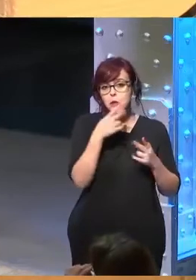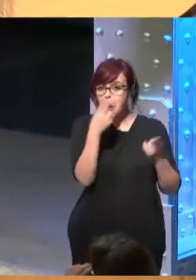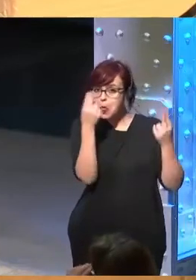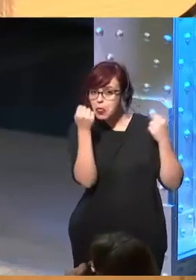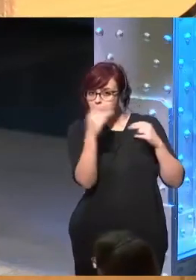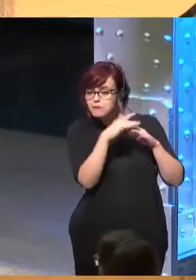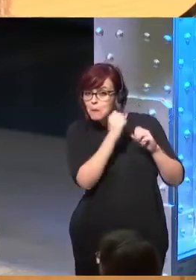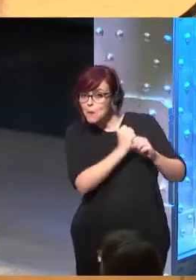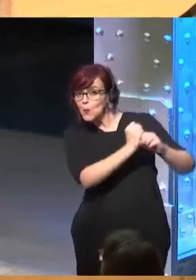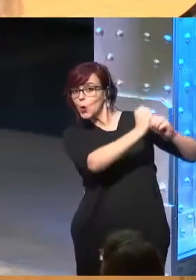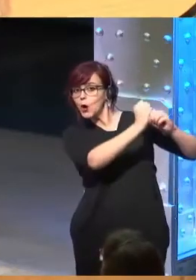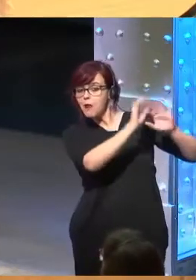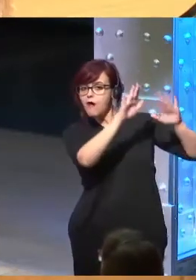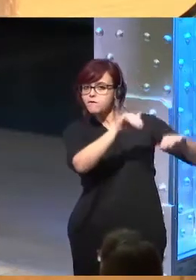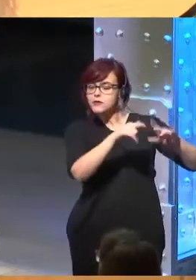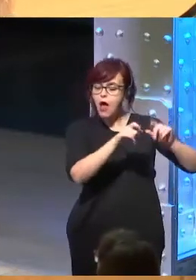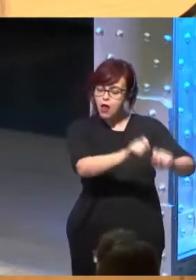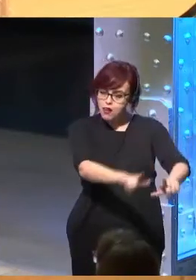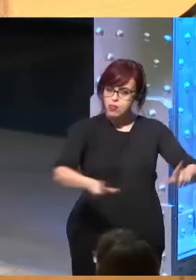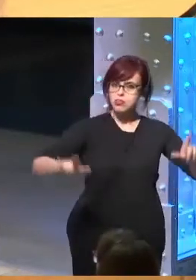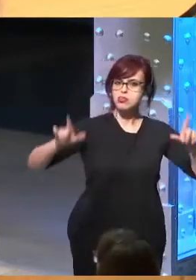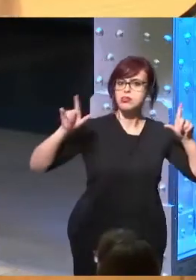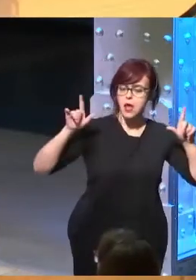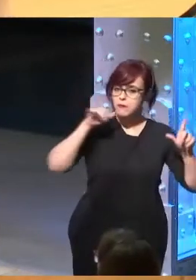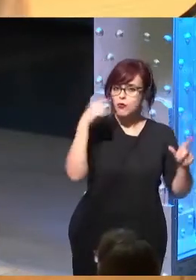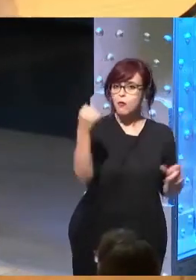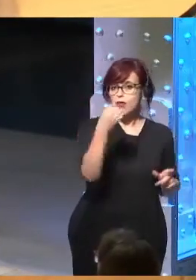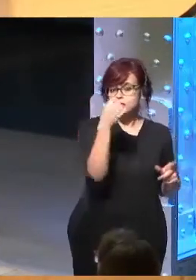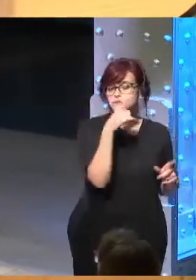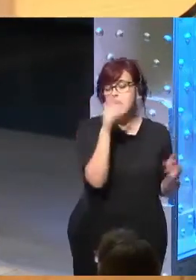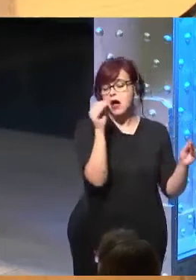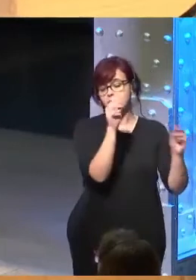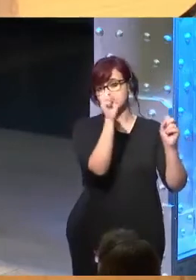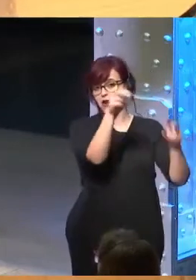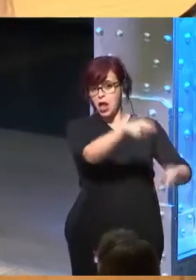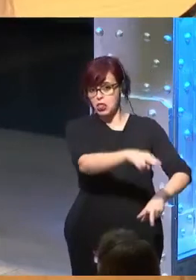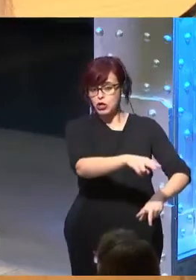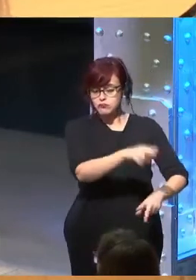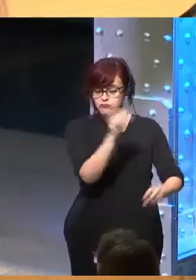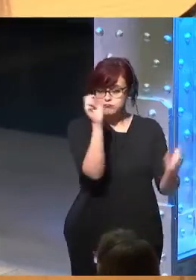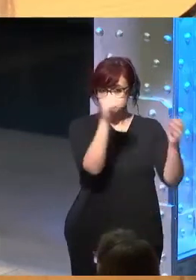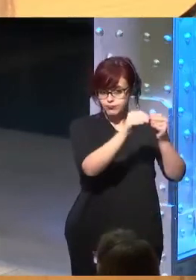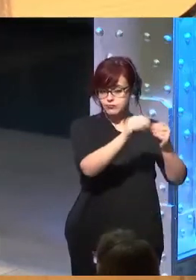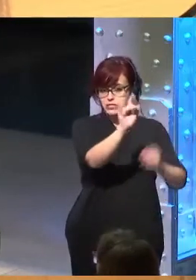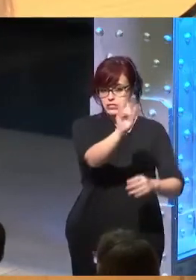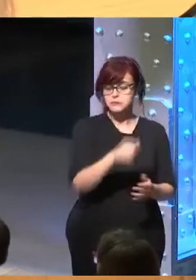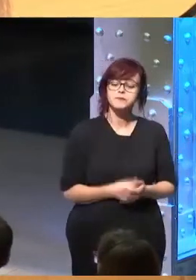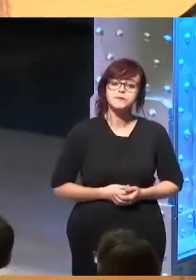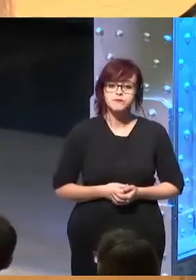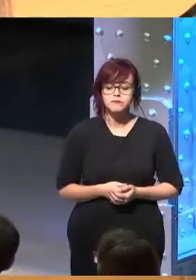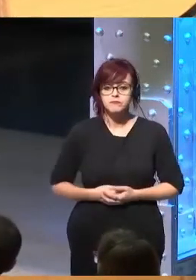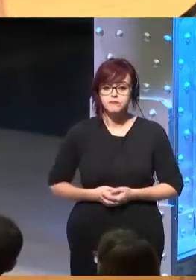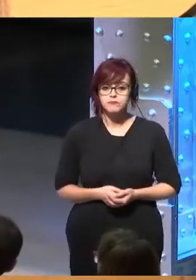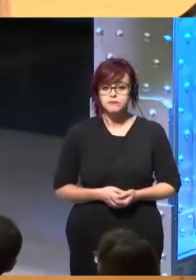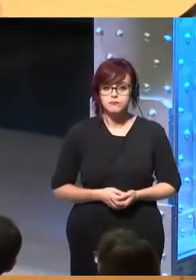Cleopatra. I don't know, I'm with you, I think. And it fits exactly. The women who speak